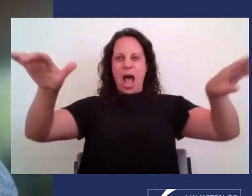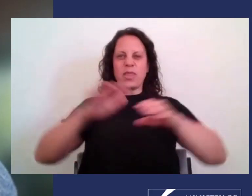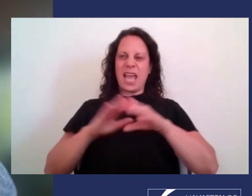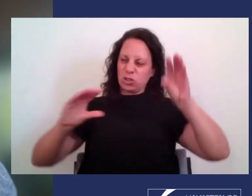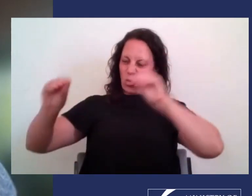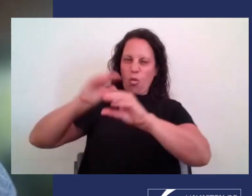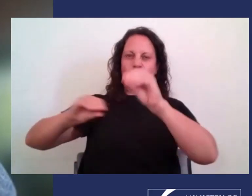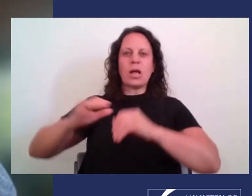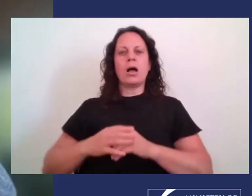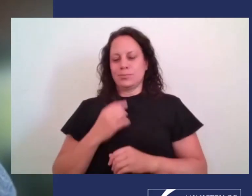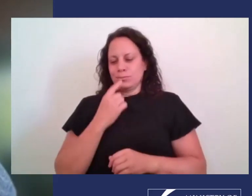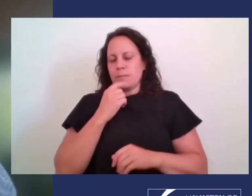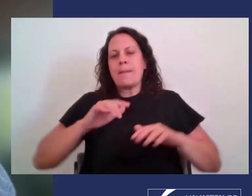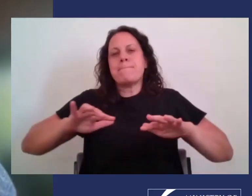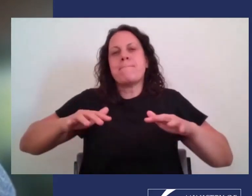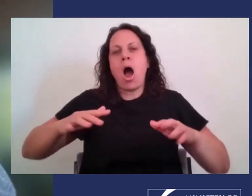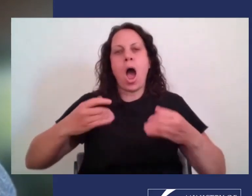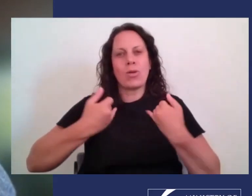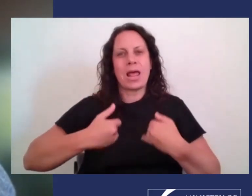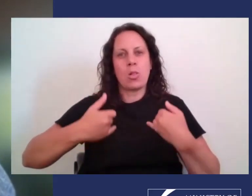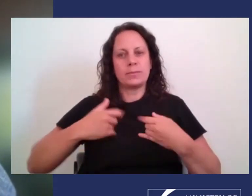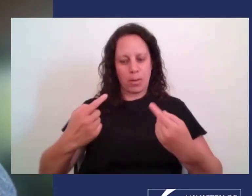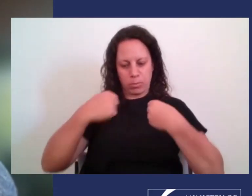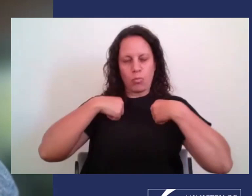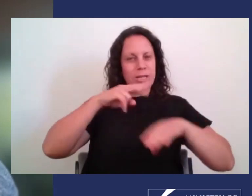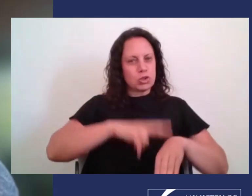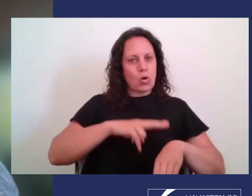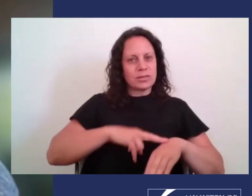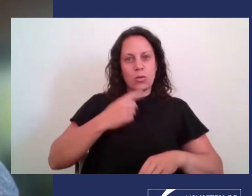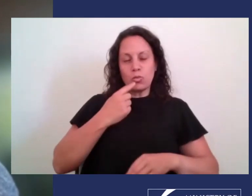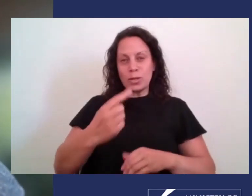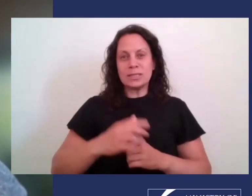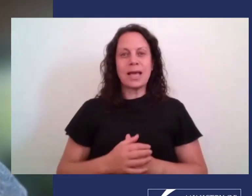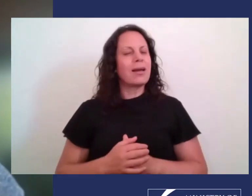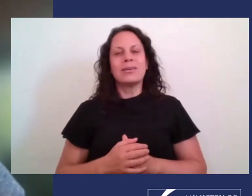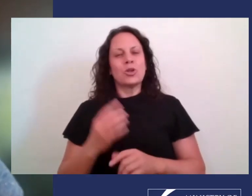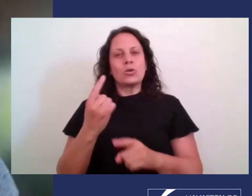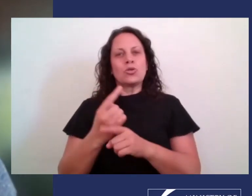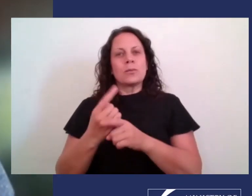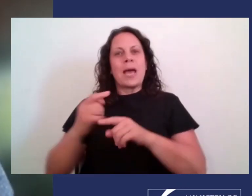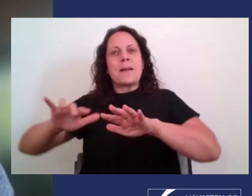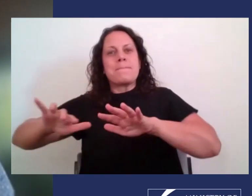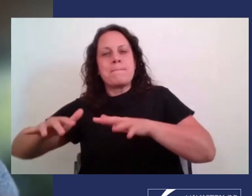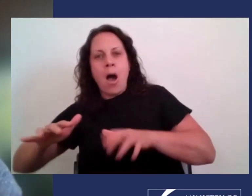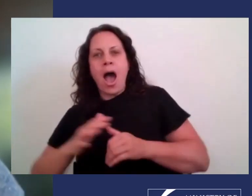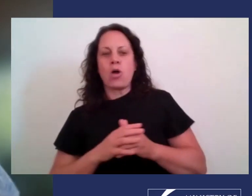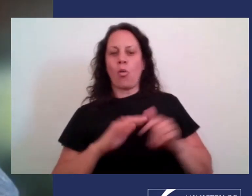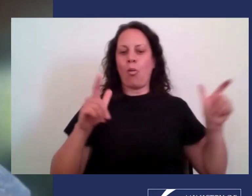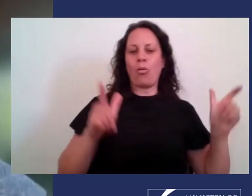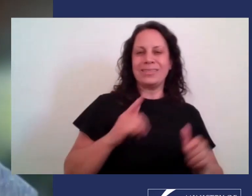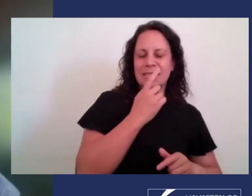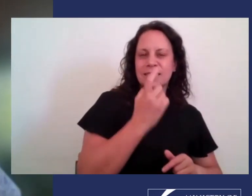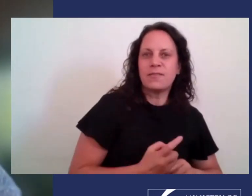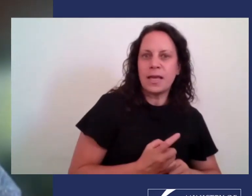this is a mild illness in children, and what we say is it's not so much mild as less severe in children, but it's